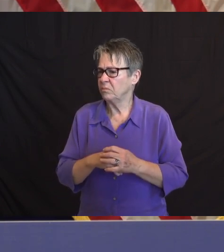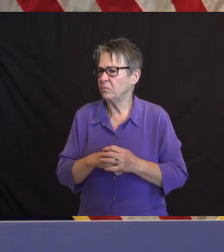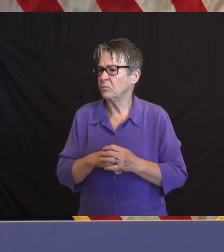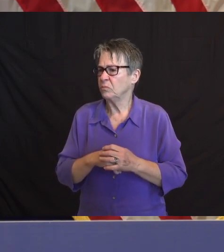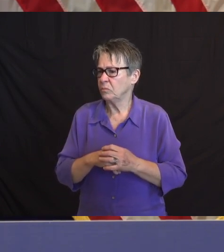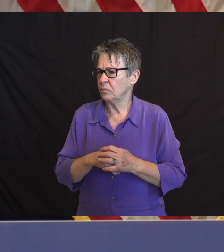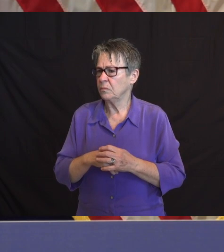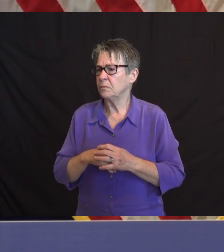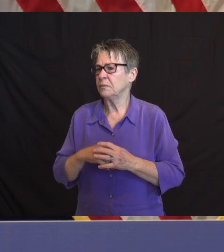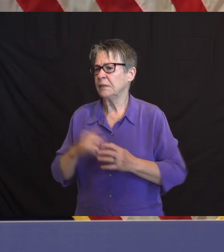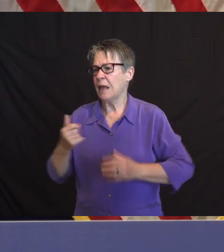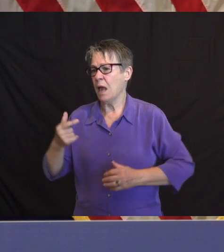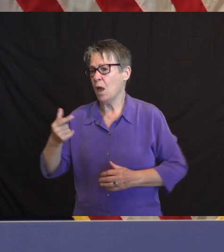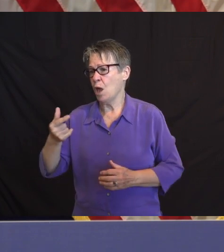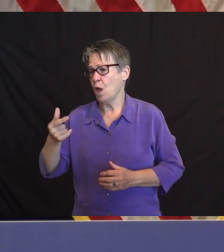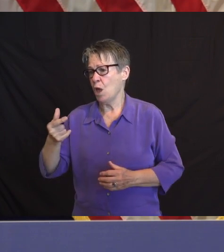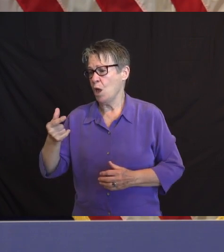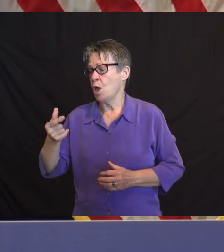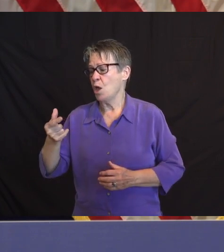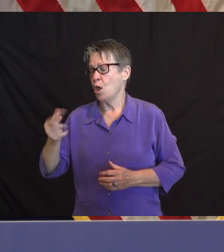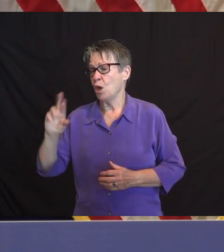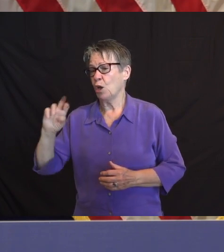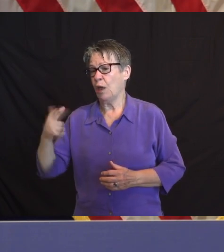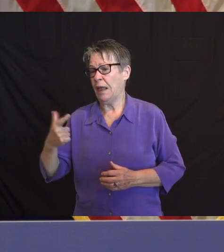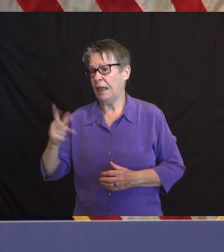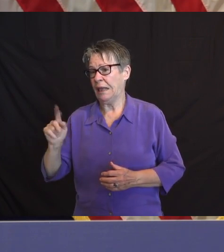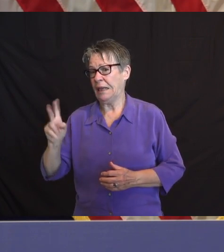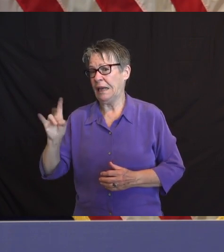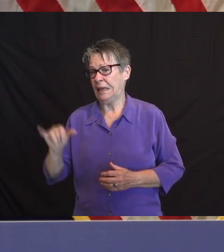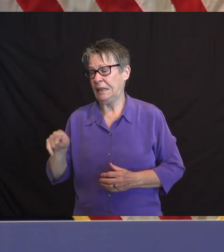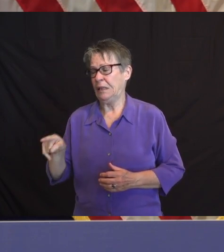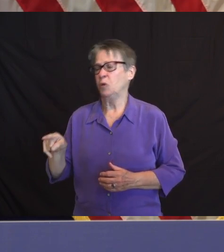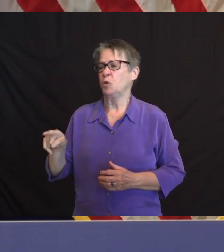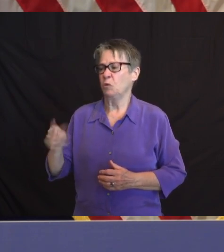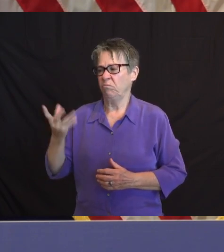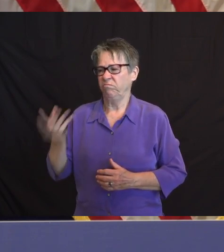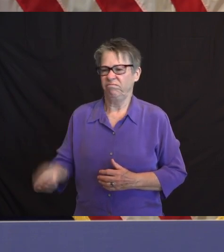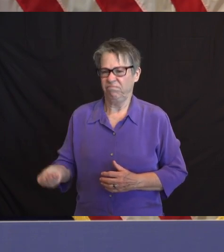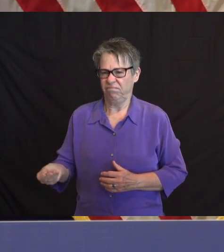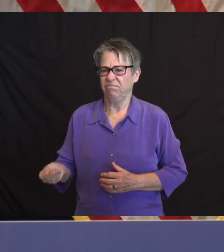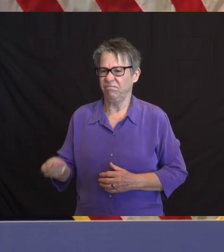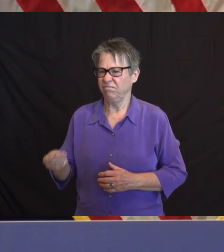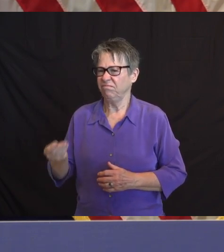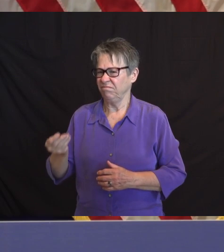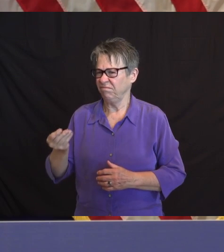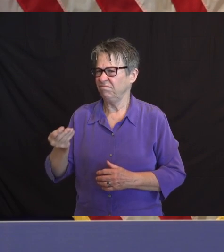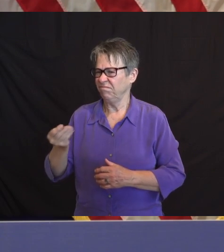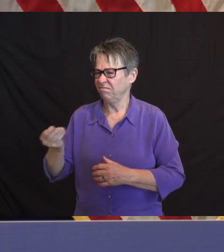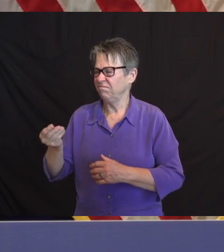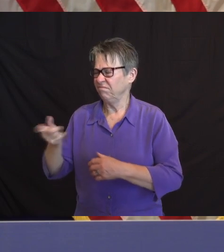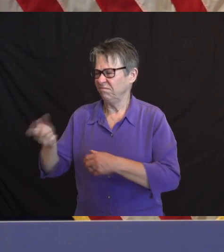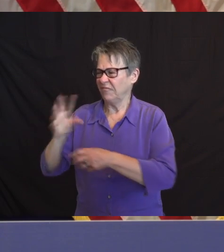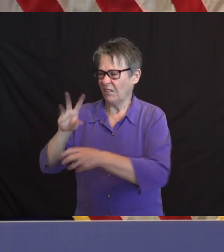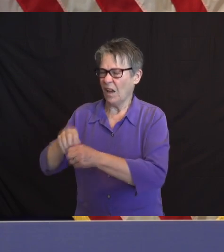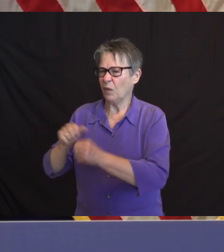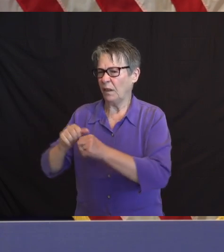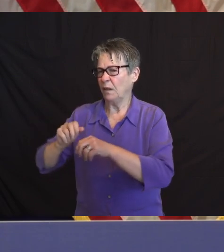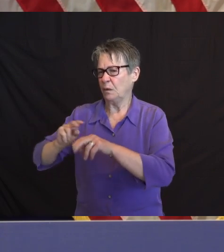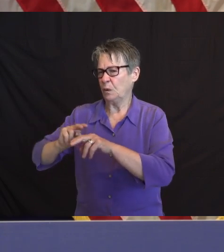respects, your right-hand man and a good friend to many of us, including myself. So that's point number one. Point number two, folks, again,